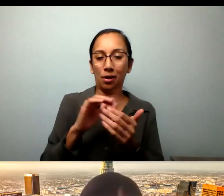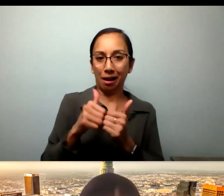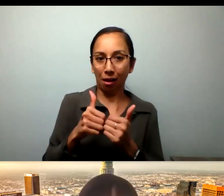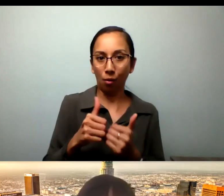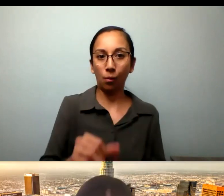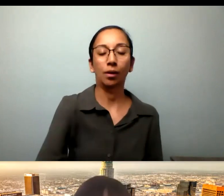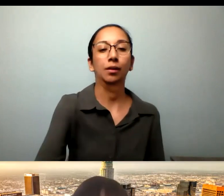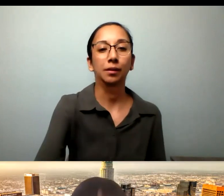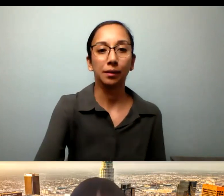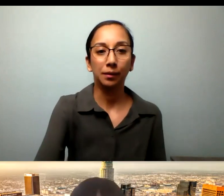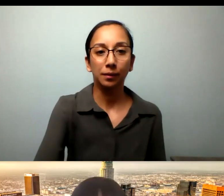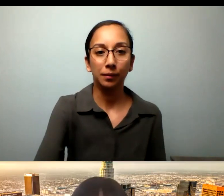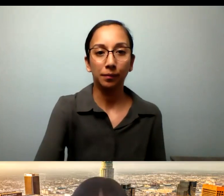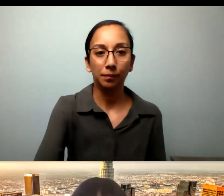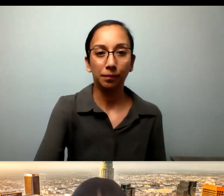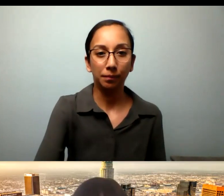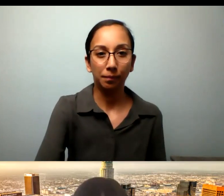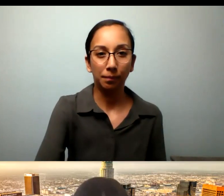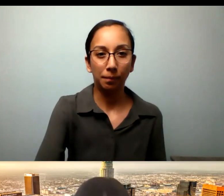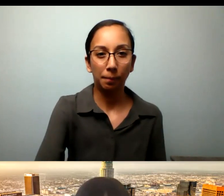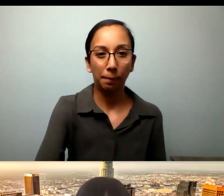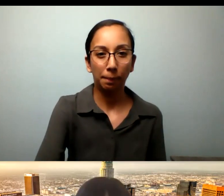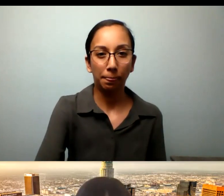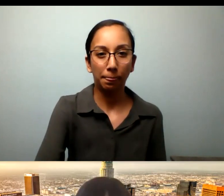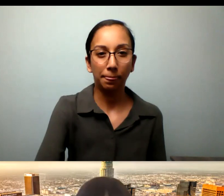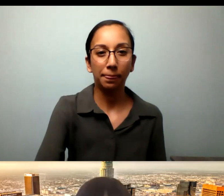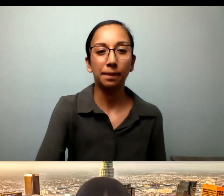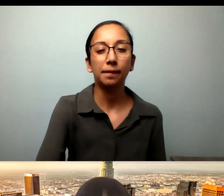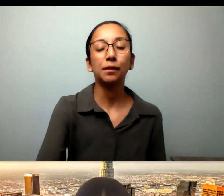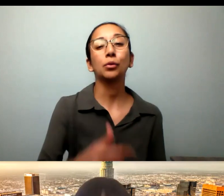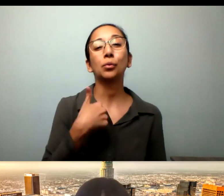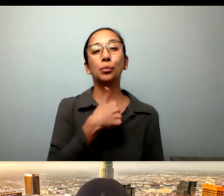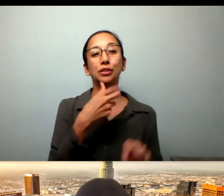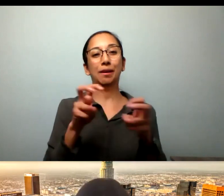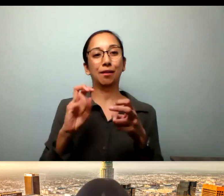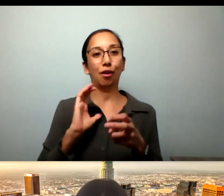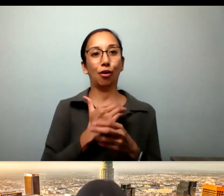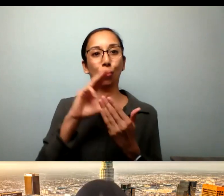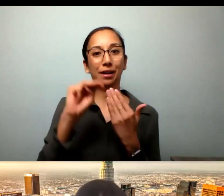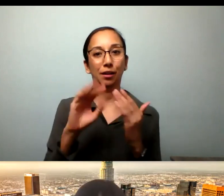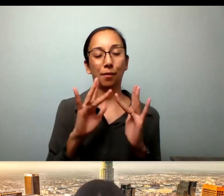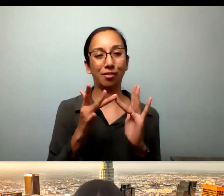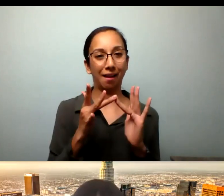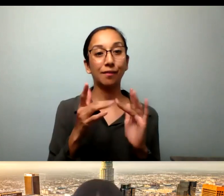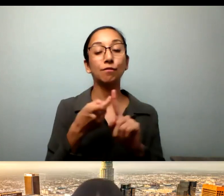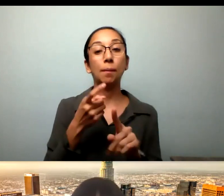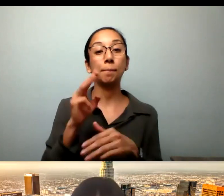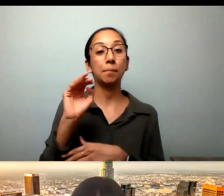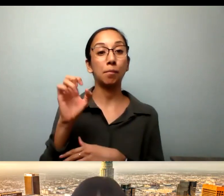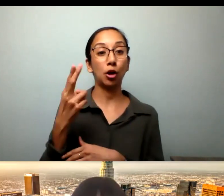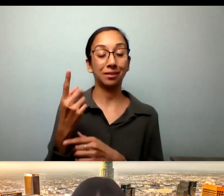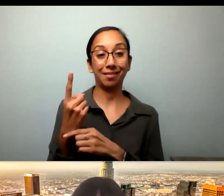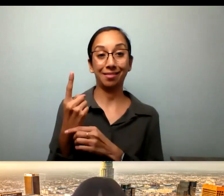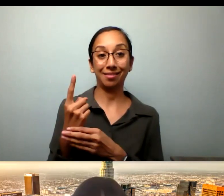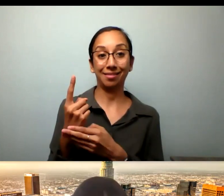We have moved our curriculum online. So from March of last year, when we had to close